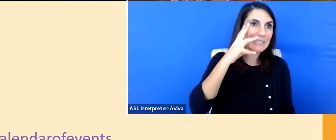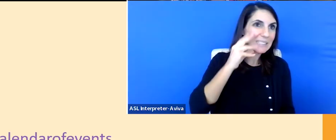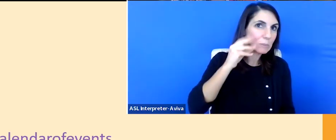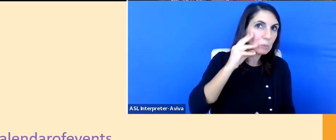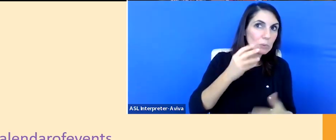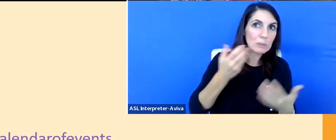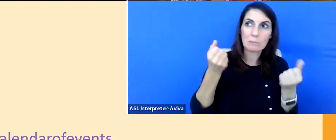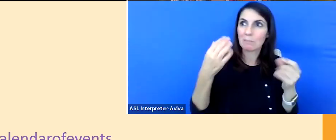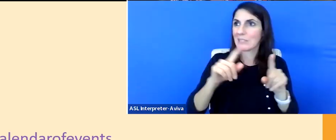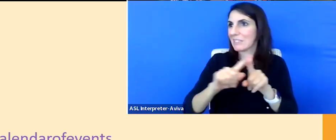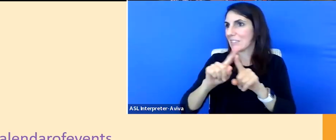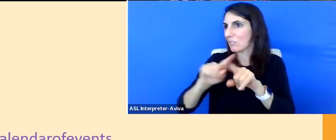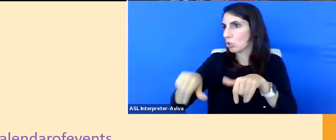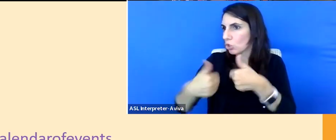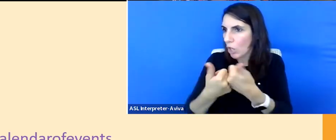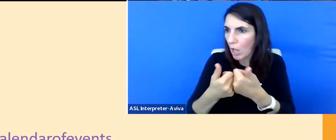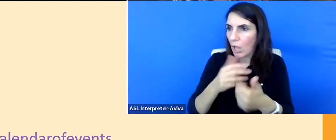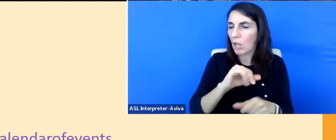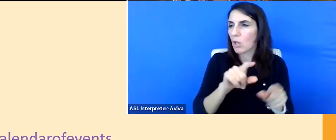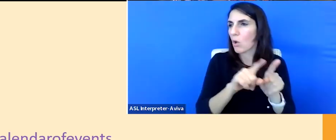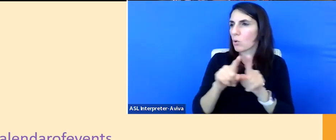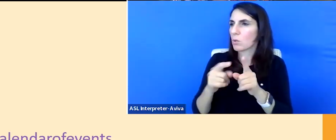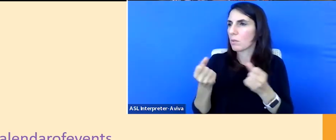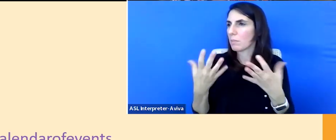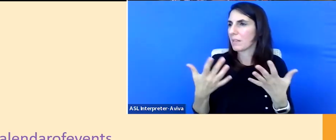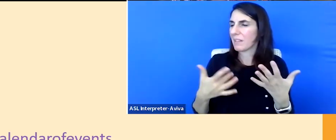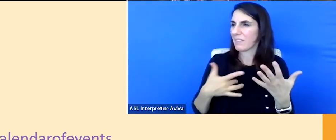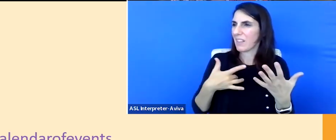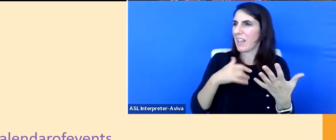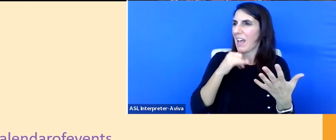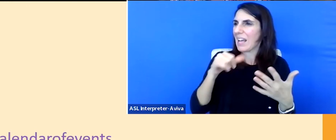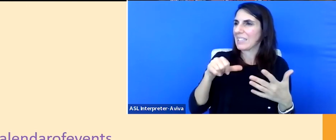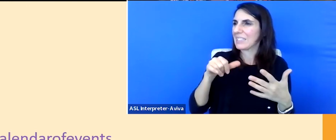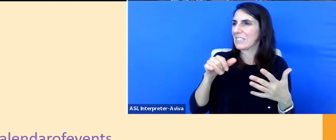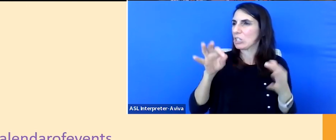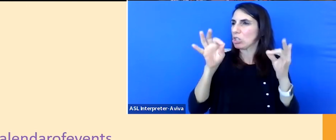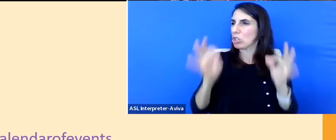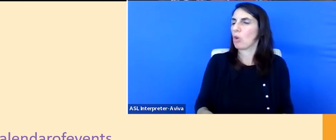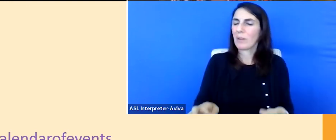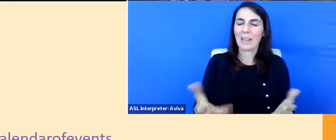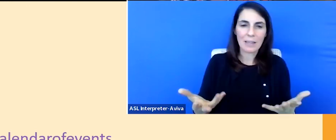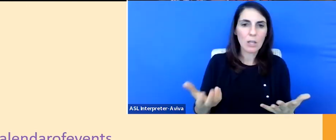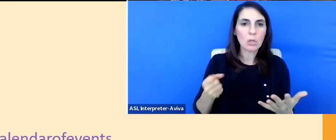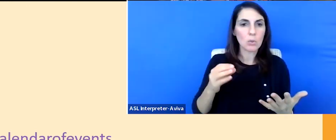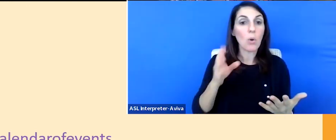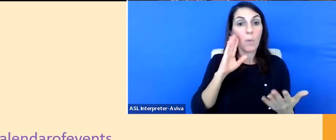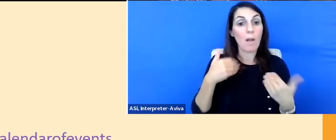challenges and uncertainty. And so we're going to have a community discussion. So